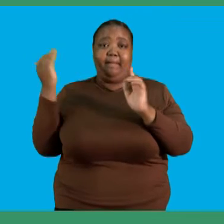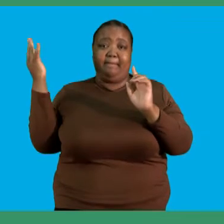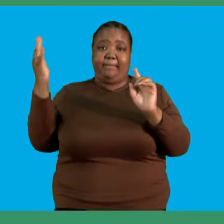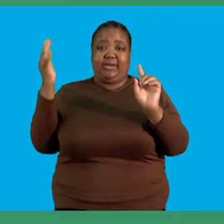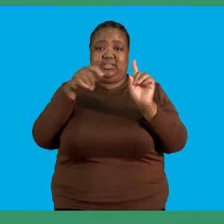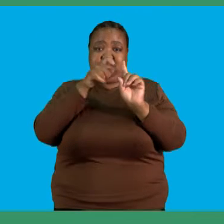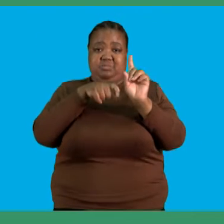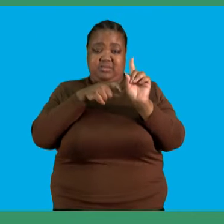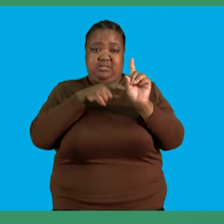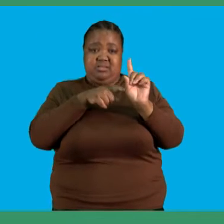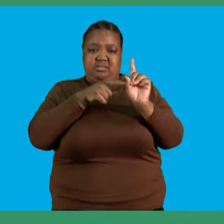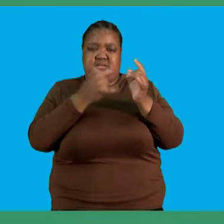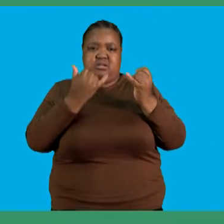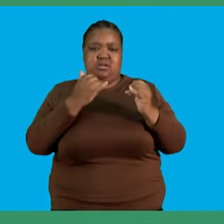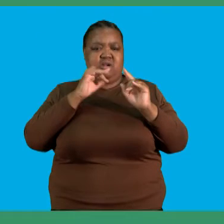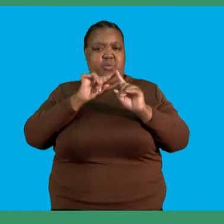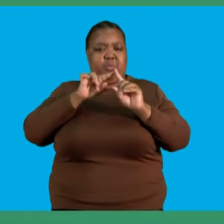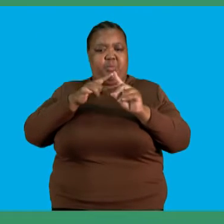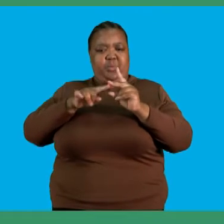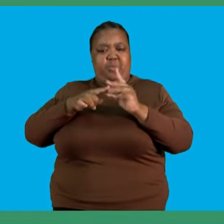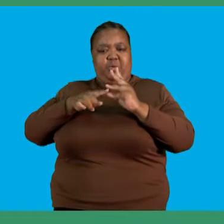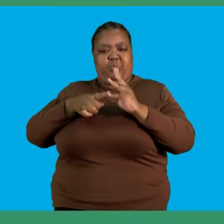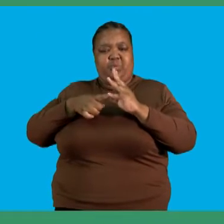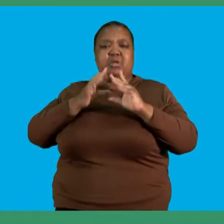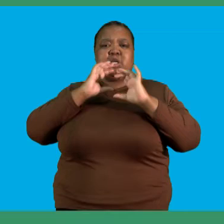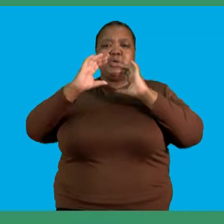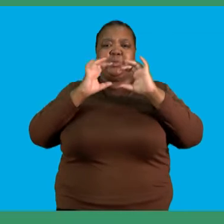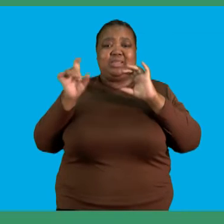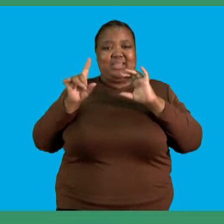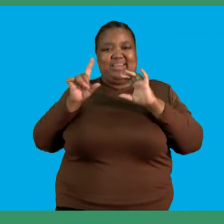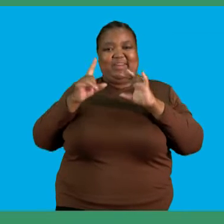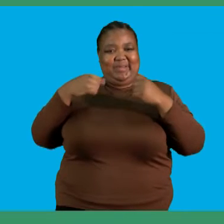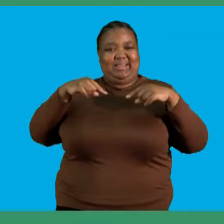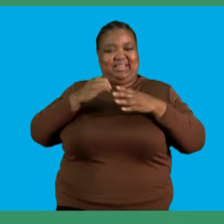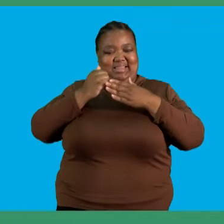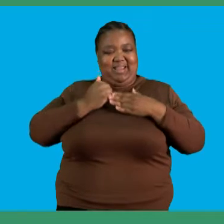that the presenter is what now? Is communicating.